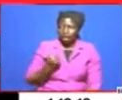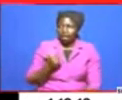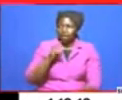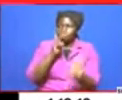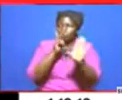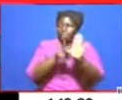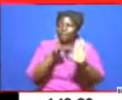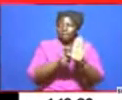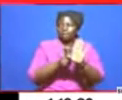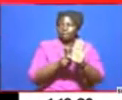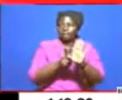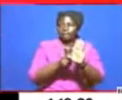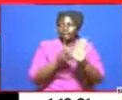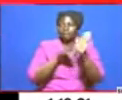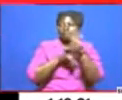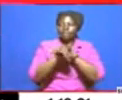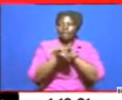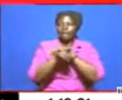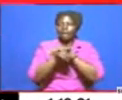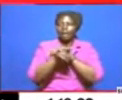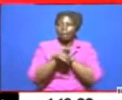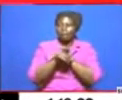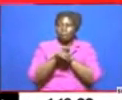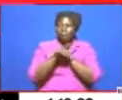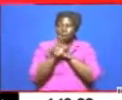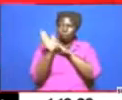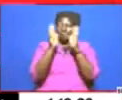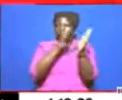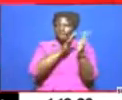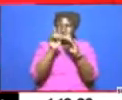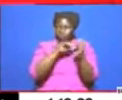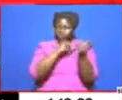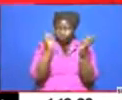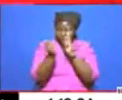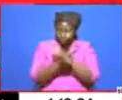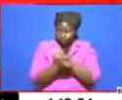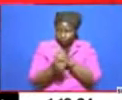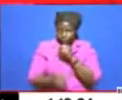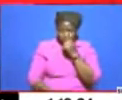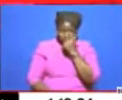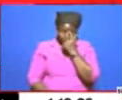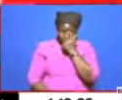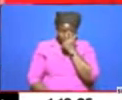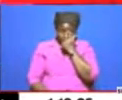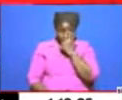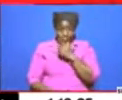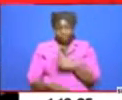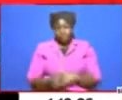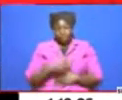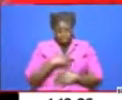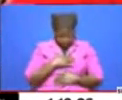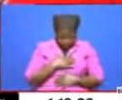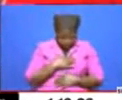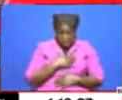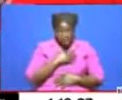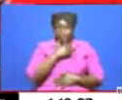participate in climate change activities. So, Your Excellencies, ladies and